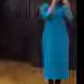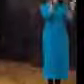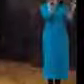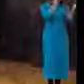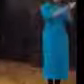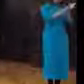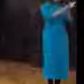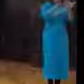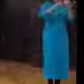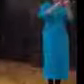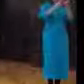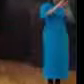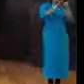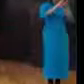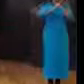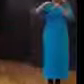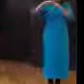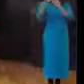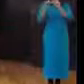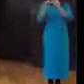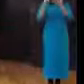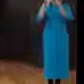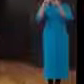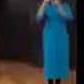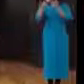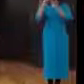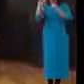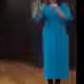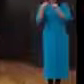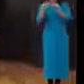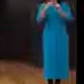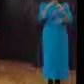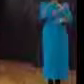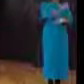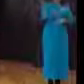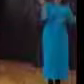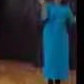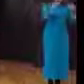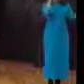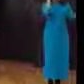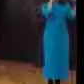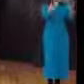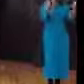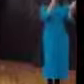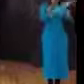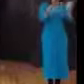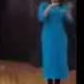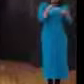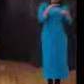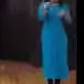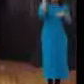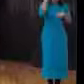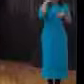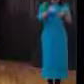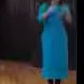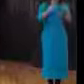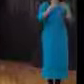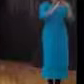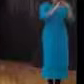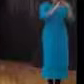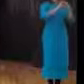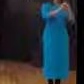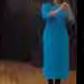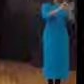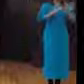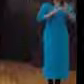Nehru and Sheikh Abdullah in 1952, known as the Delhi Agreement, which was working out a detailed substantive compromise on